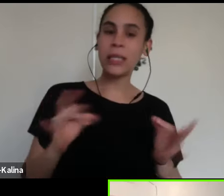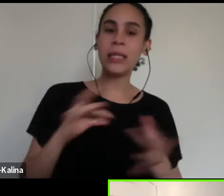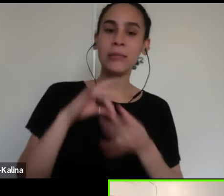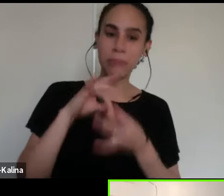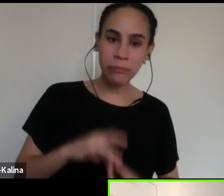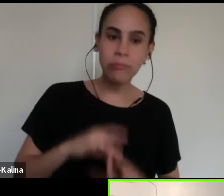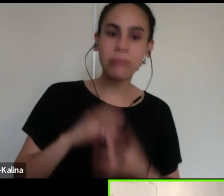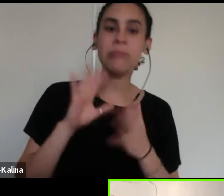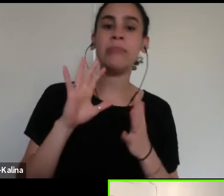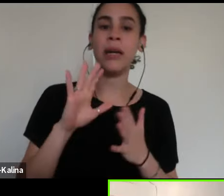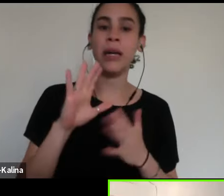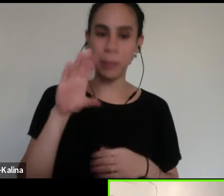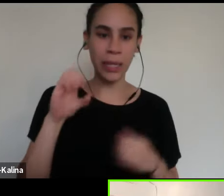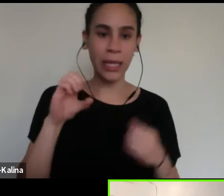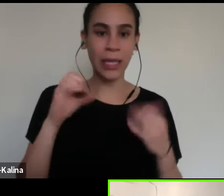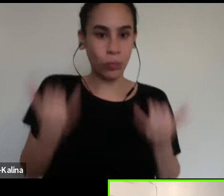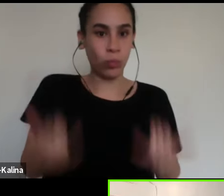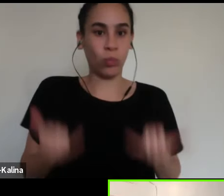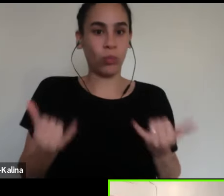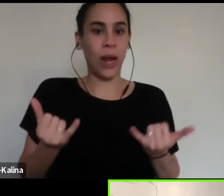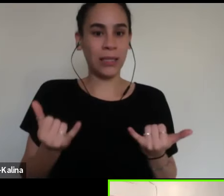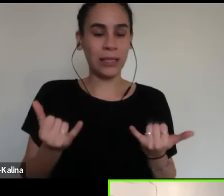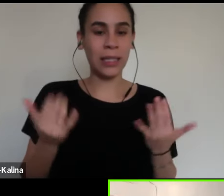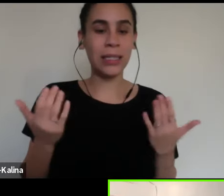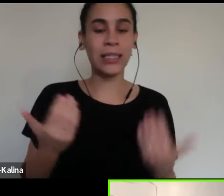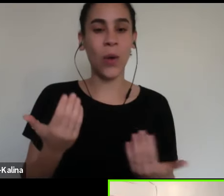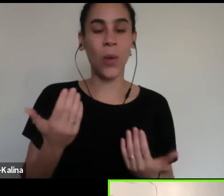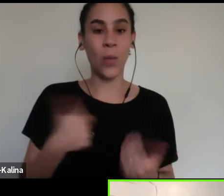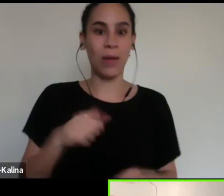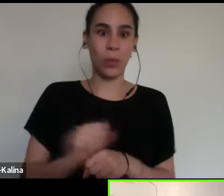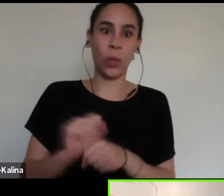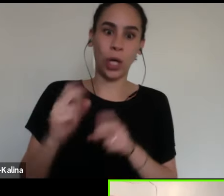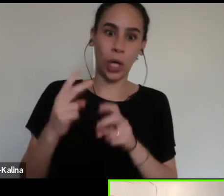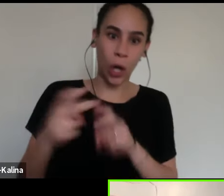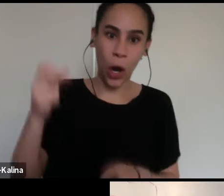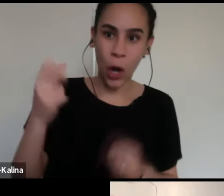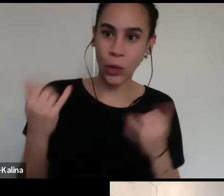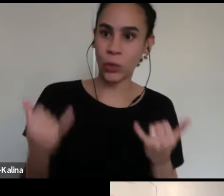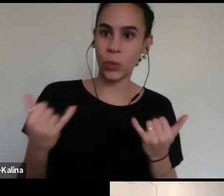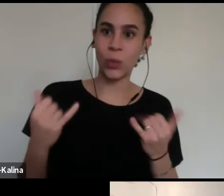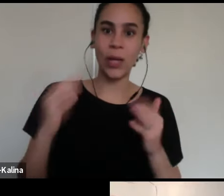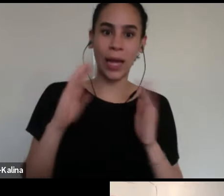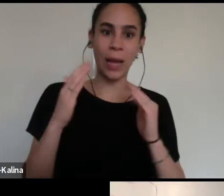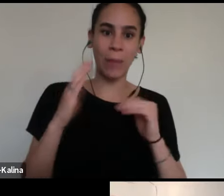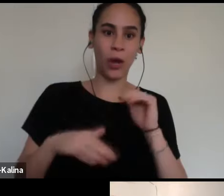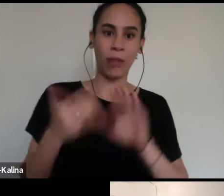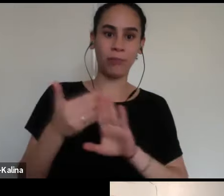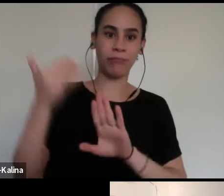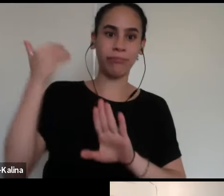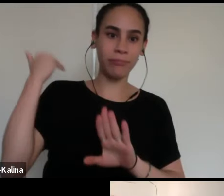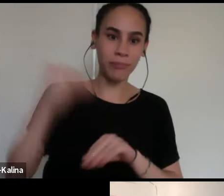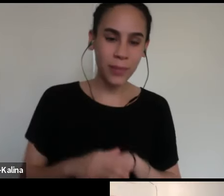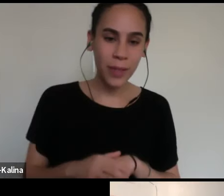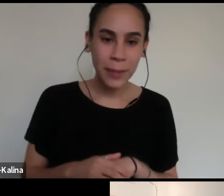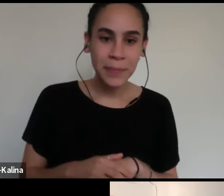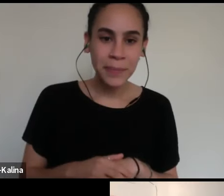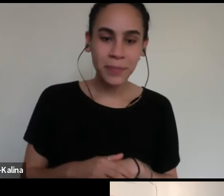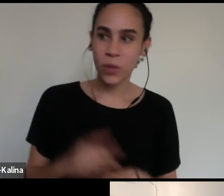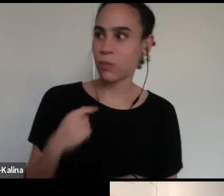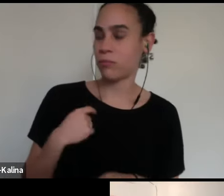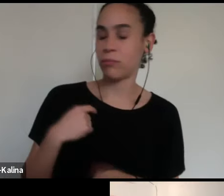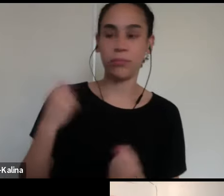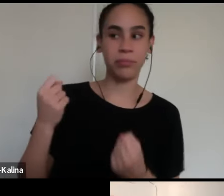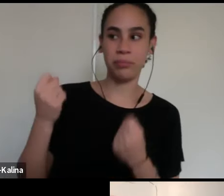to work harder at that today than I have, it feels like, in a really long time. Yeah, I hear you completely on that.